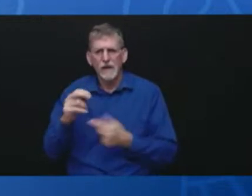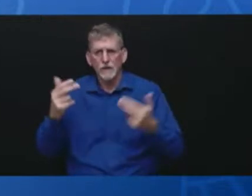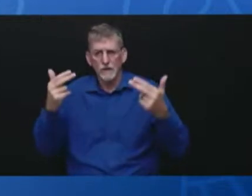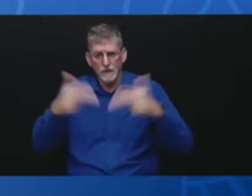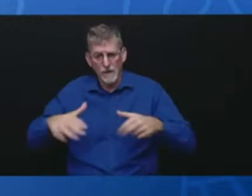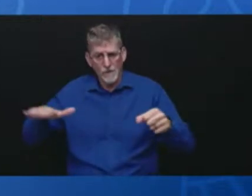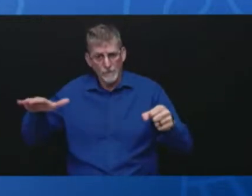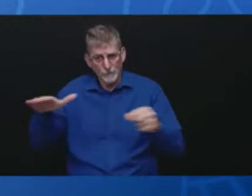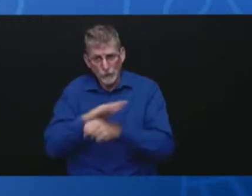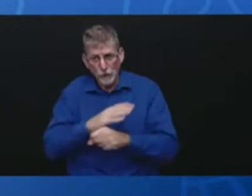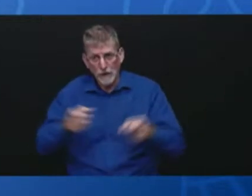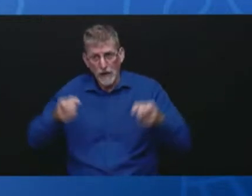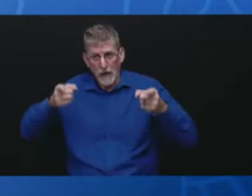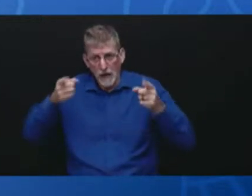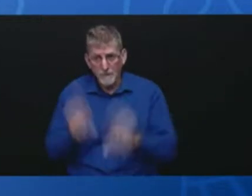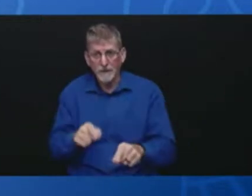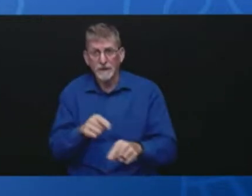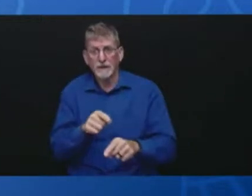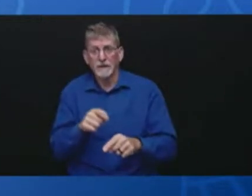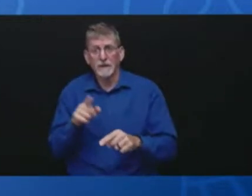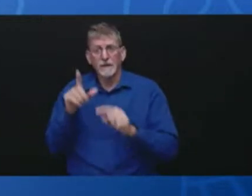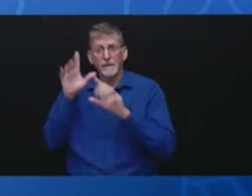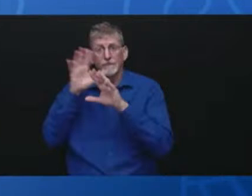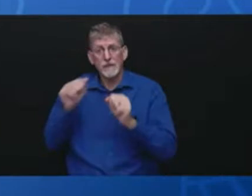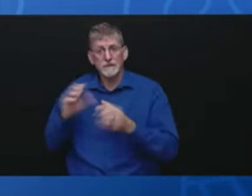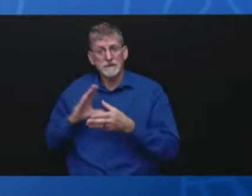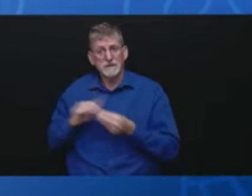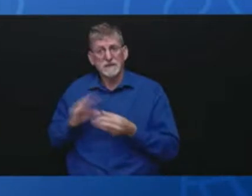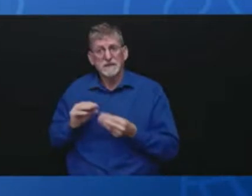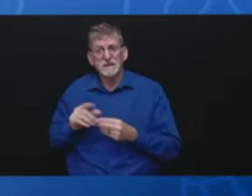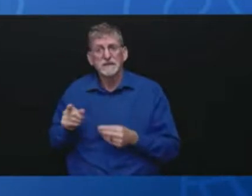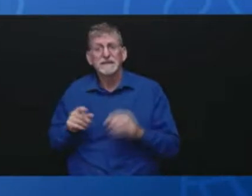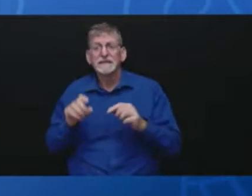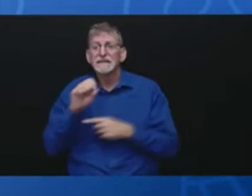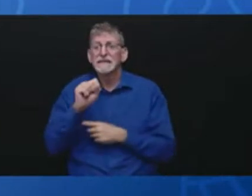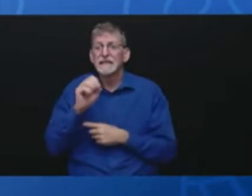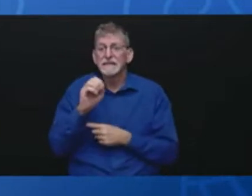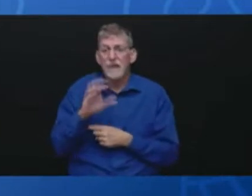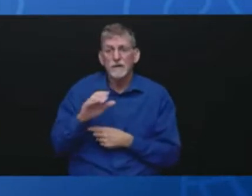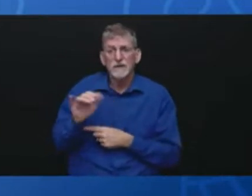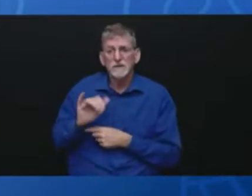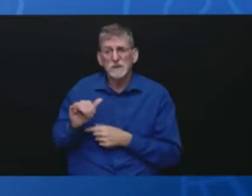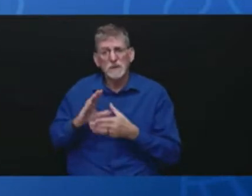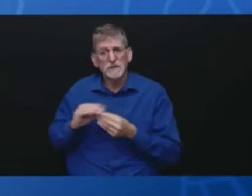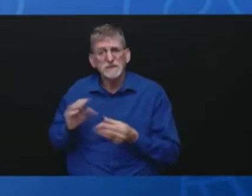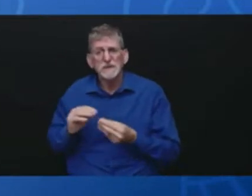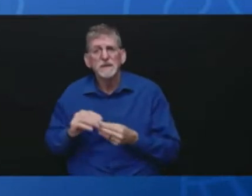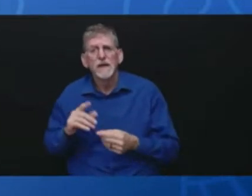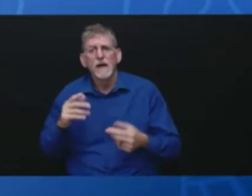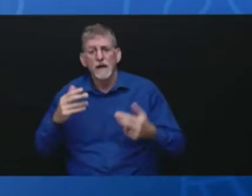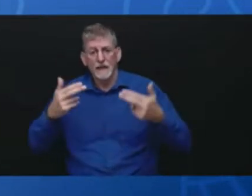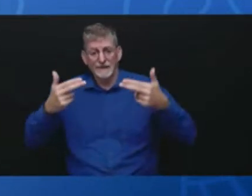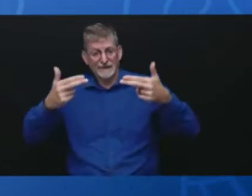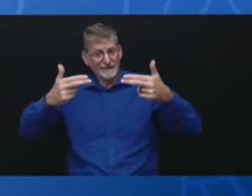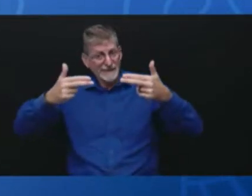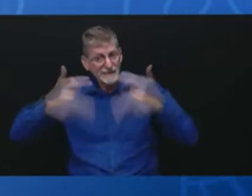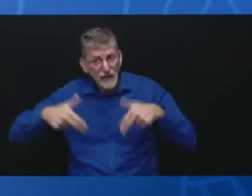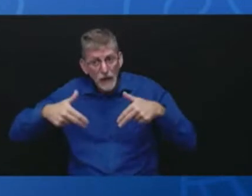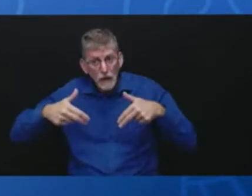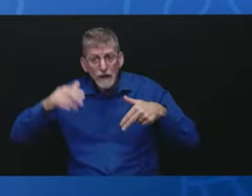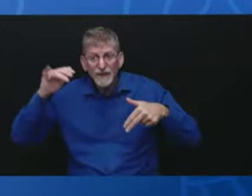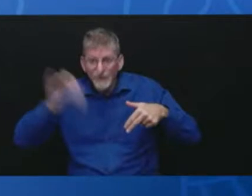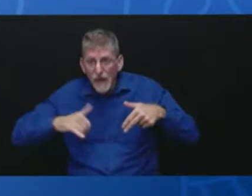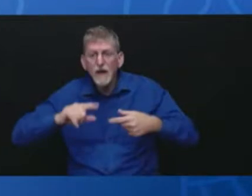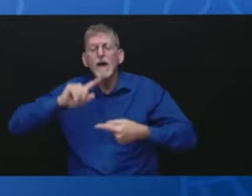has noted, and certainly the Secretary, that until there's a ceasefire, that's when we can then discuss